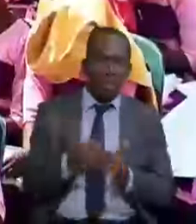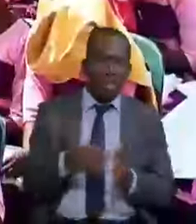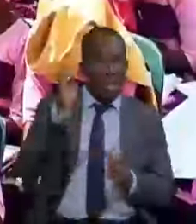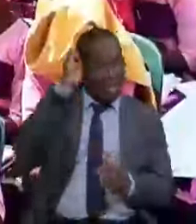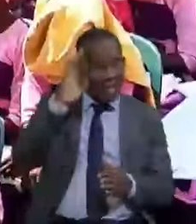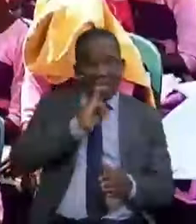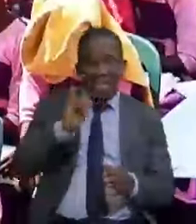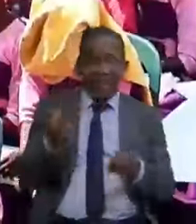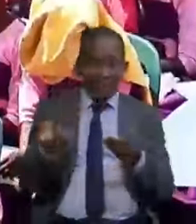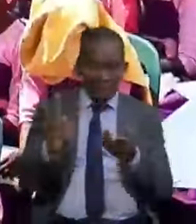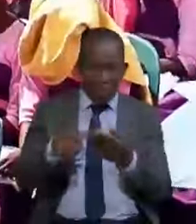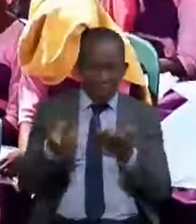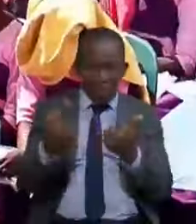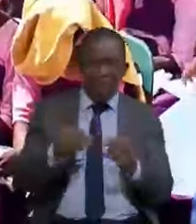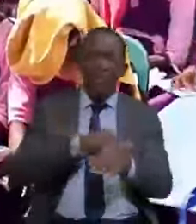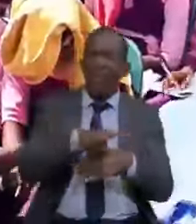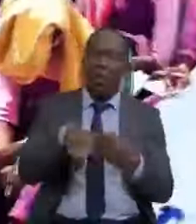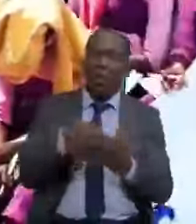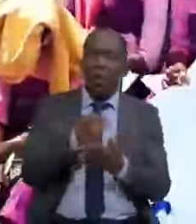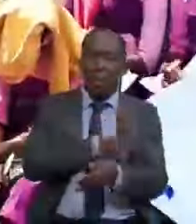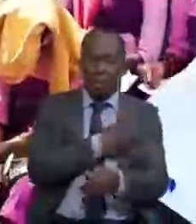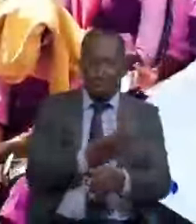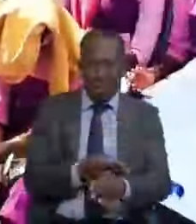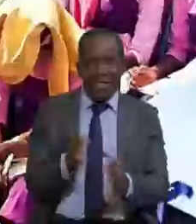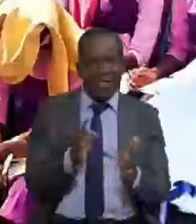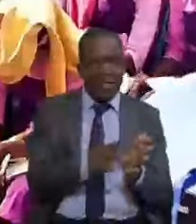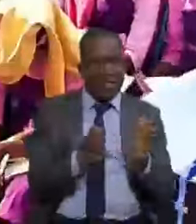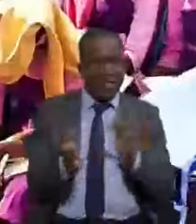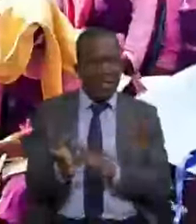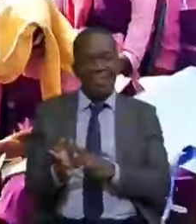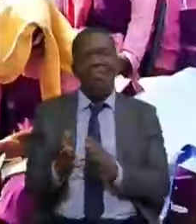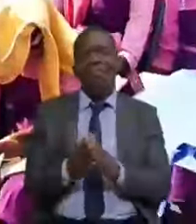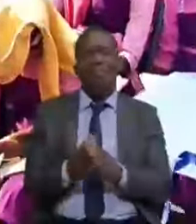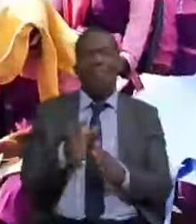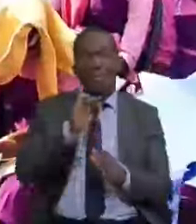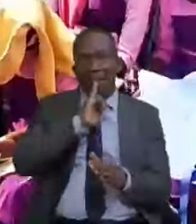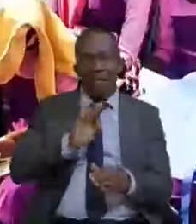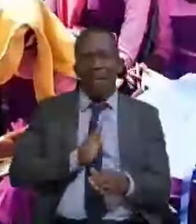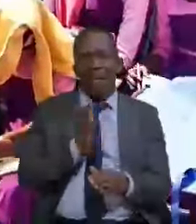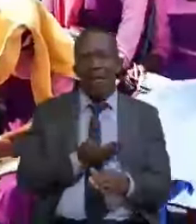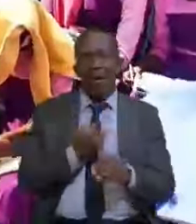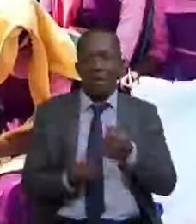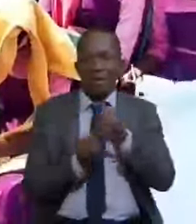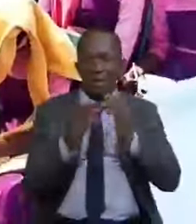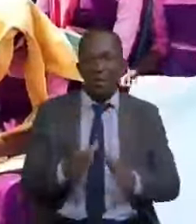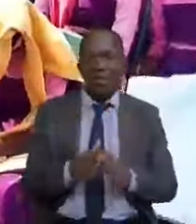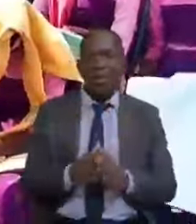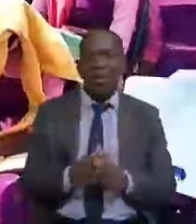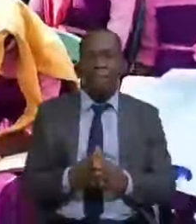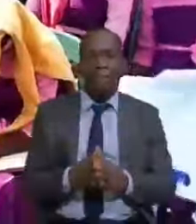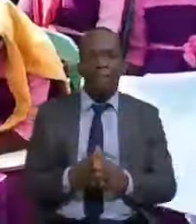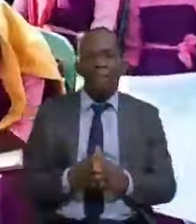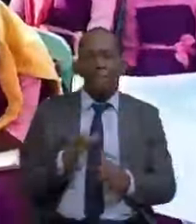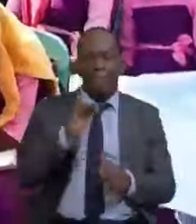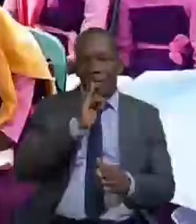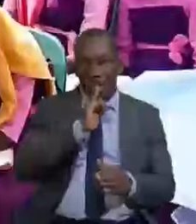Almighty Jesus Christ, his advocate, and Jesus Christ is the Almighty